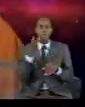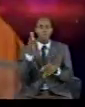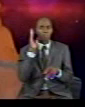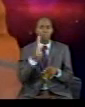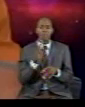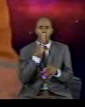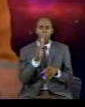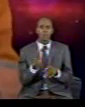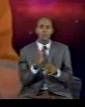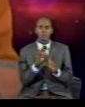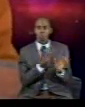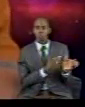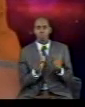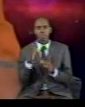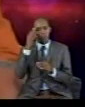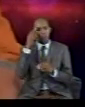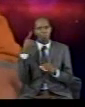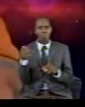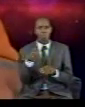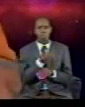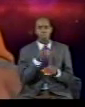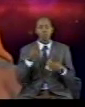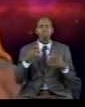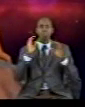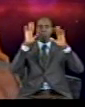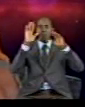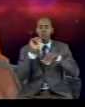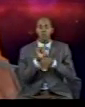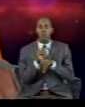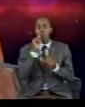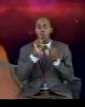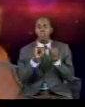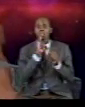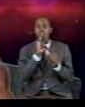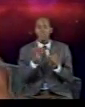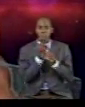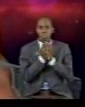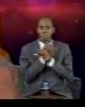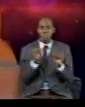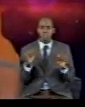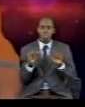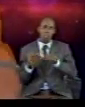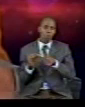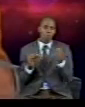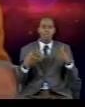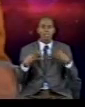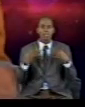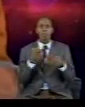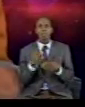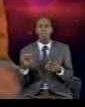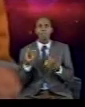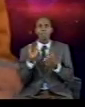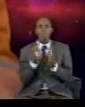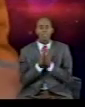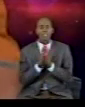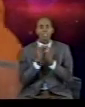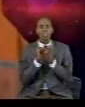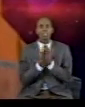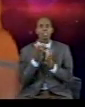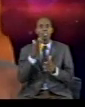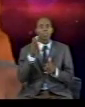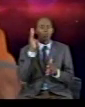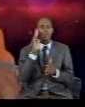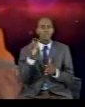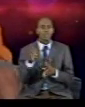they get the first miracle, which is salvation, other miracle will be easier. Let's pray that they will be convinced. They will